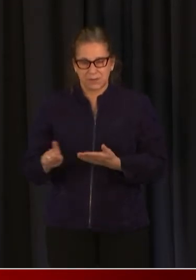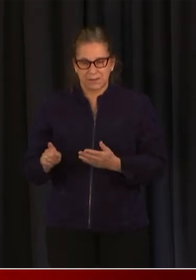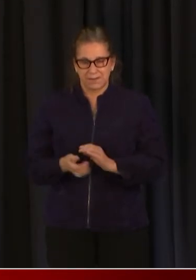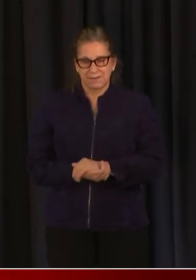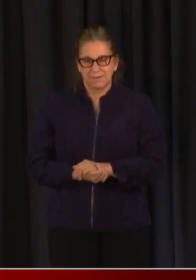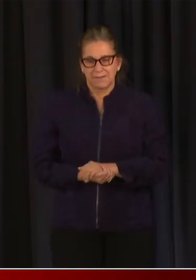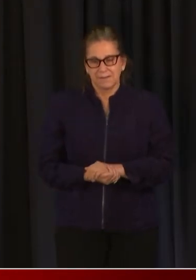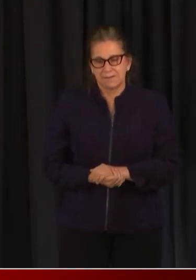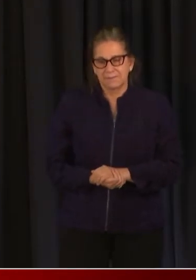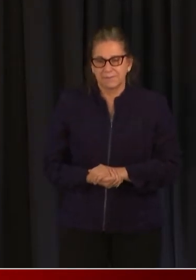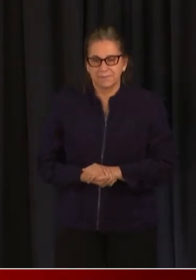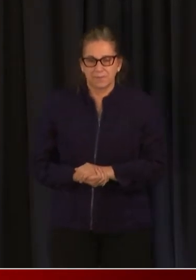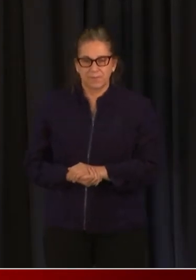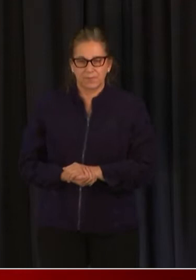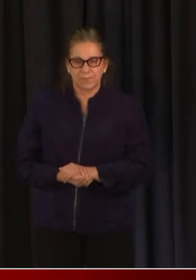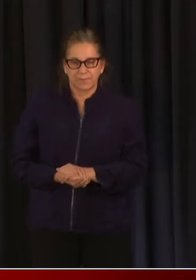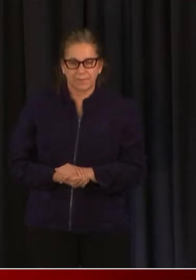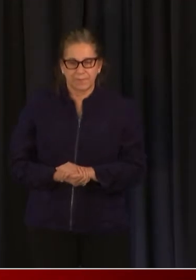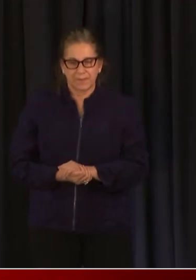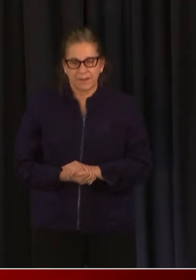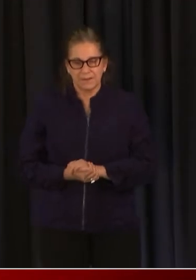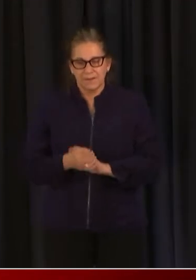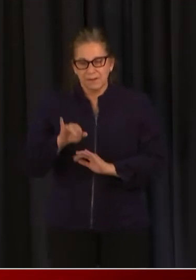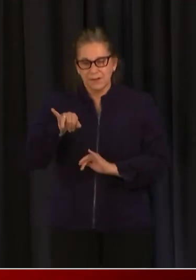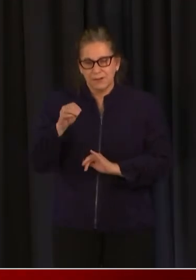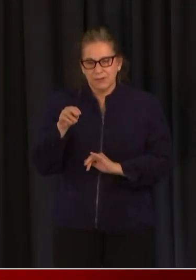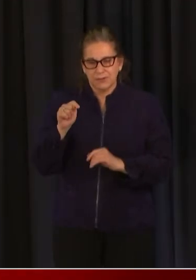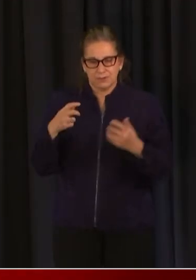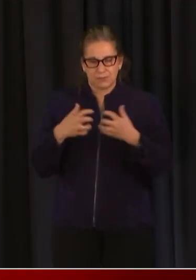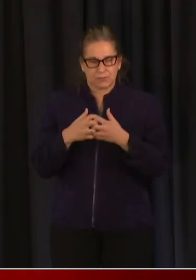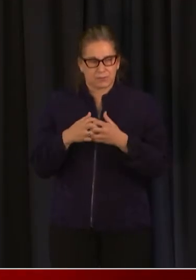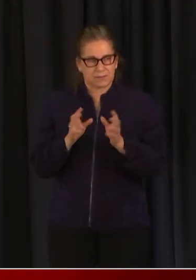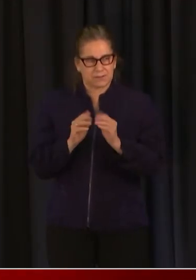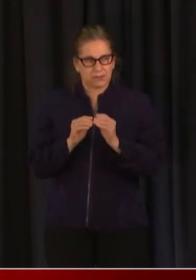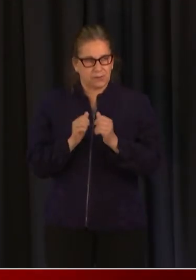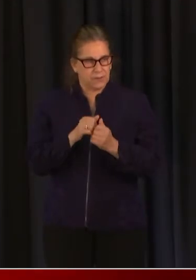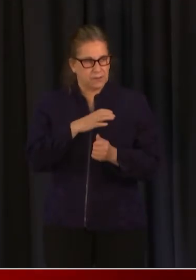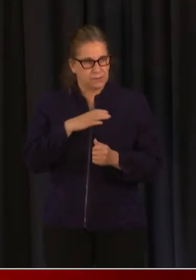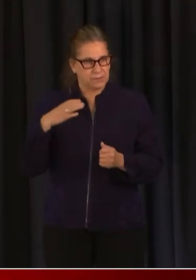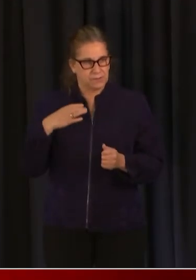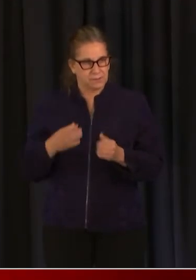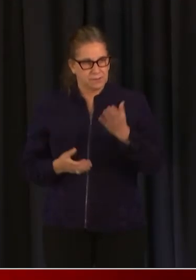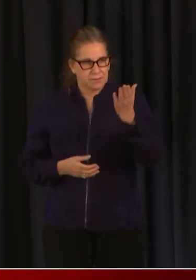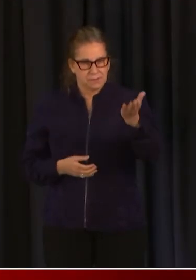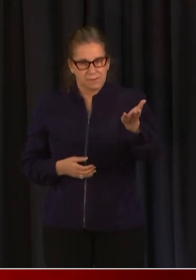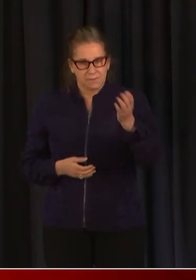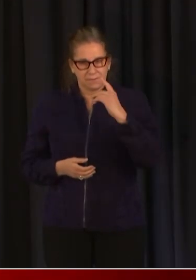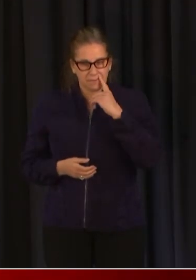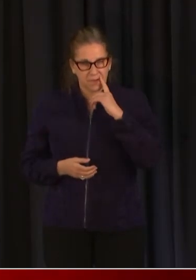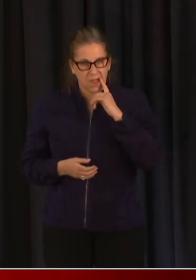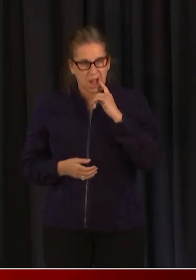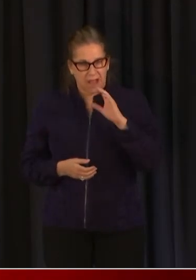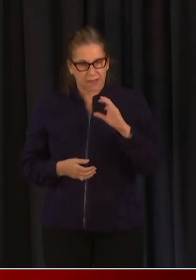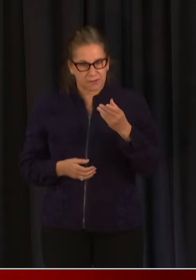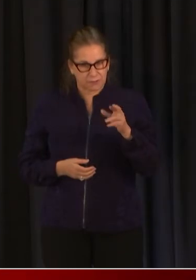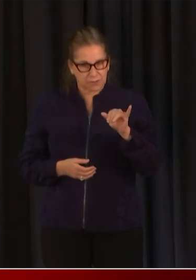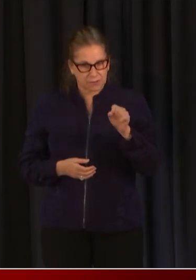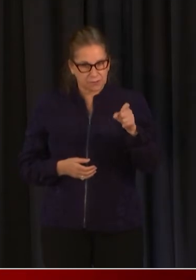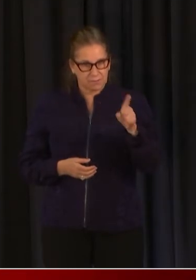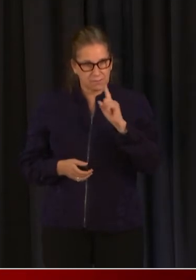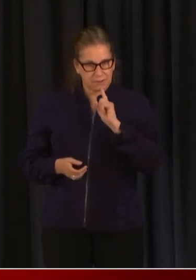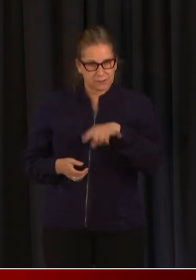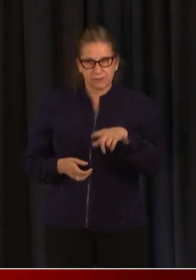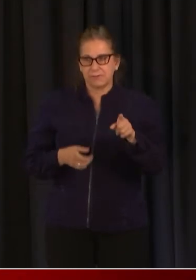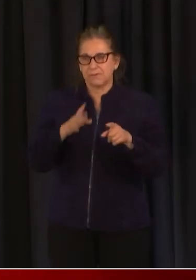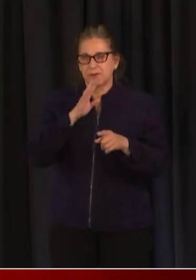Congress. Are there any plans to increase security in the city around the event? Chris, do you want to address our posture? Yeah,